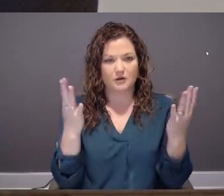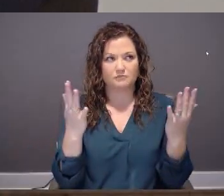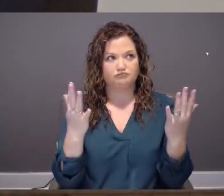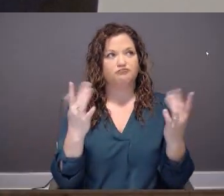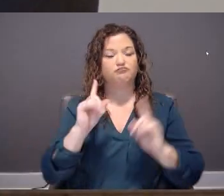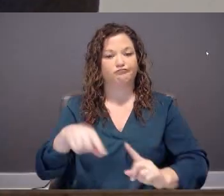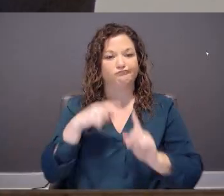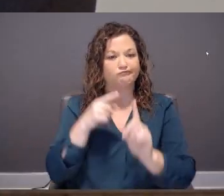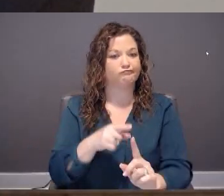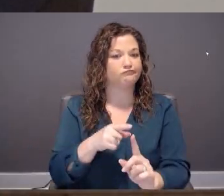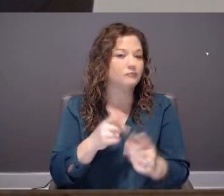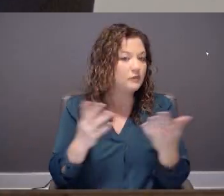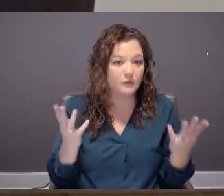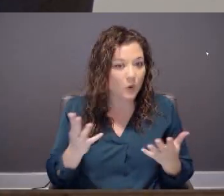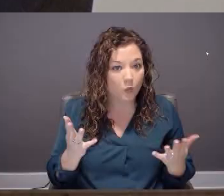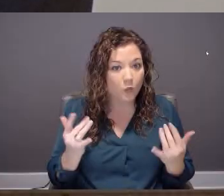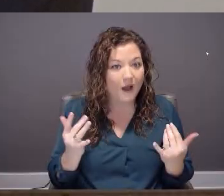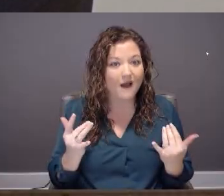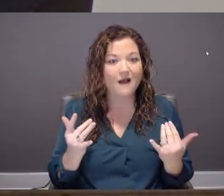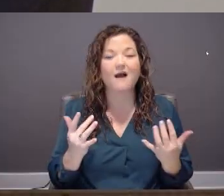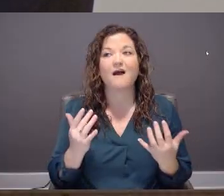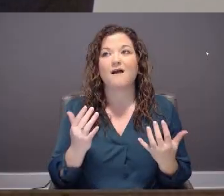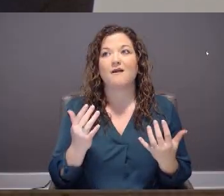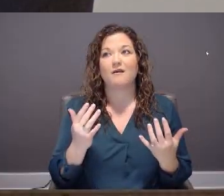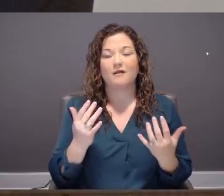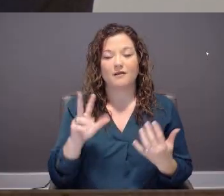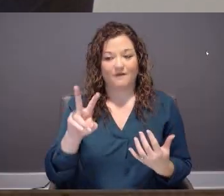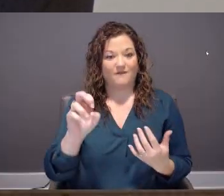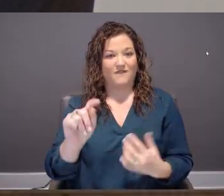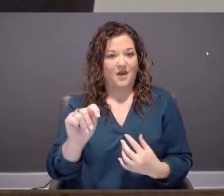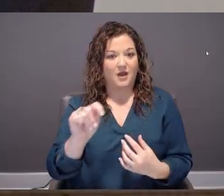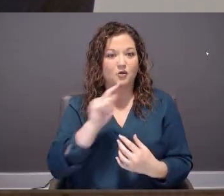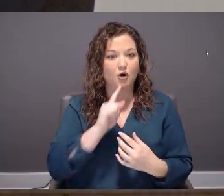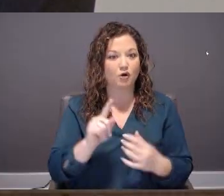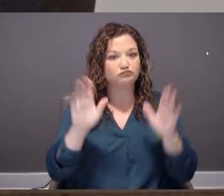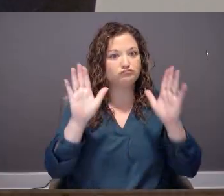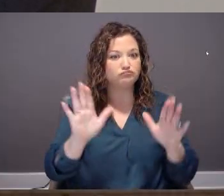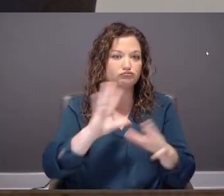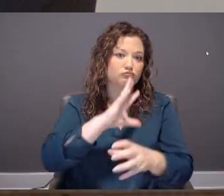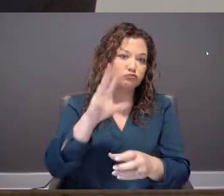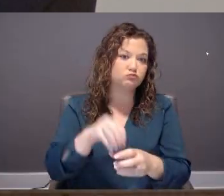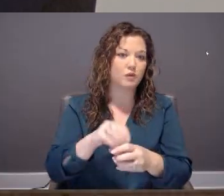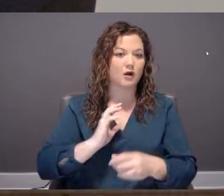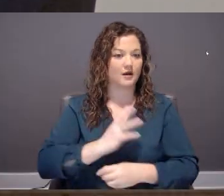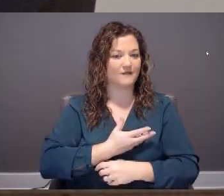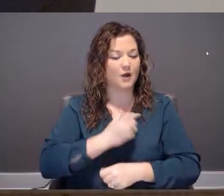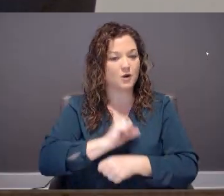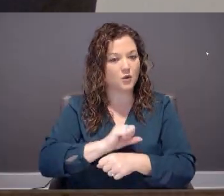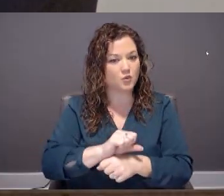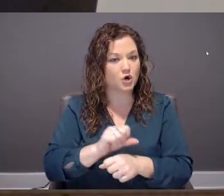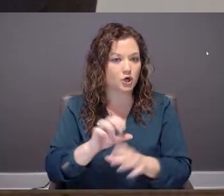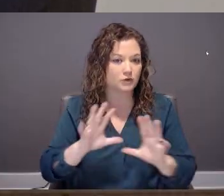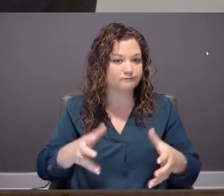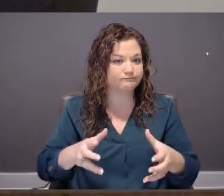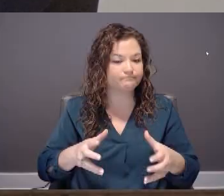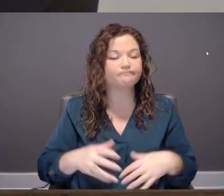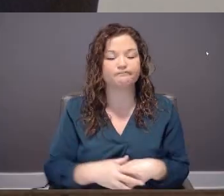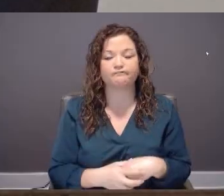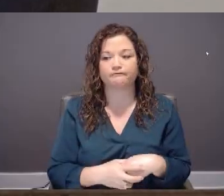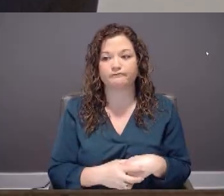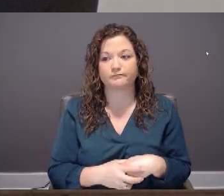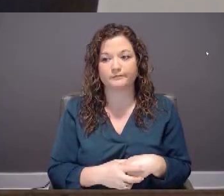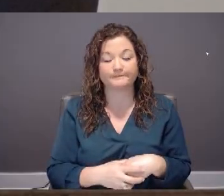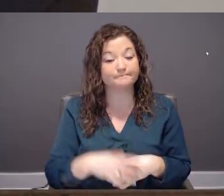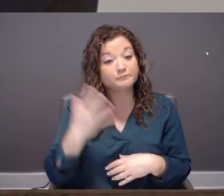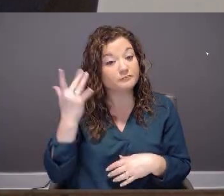a great part of our workforce? And it's out of the discipline and care